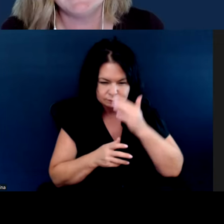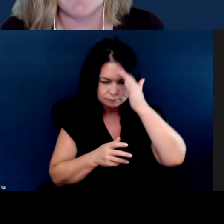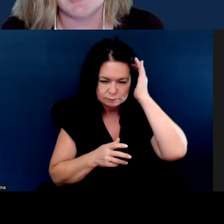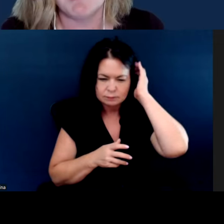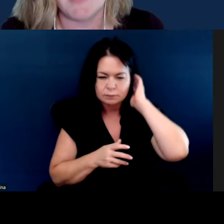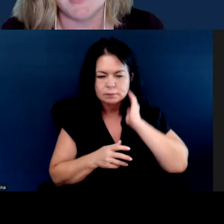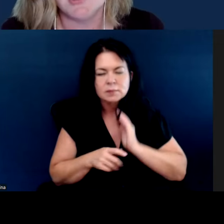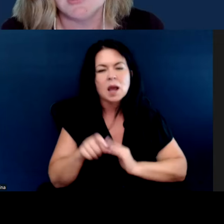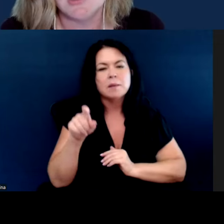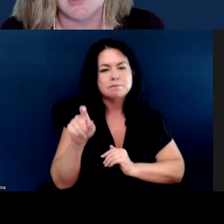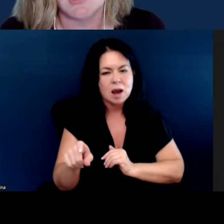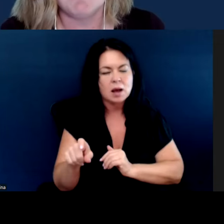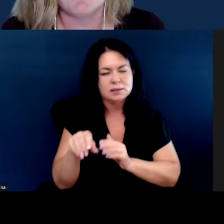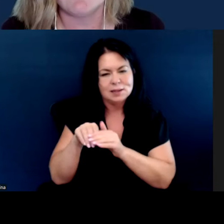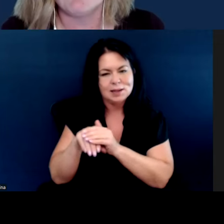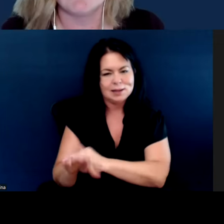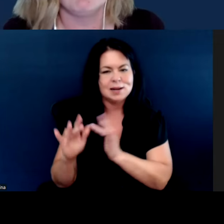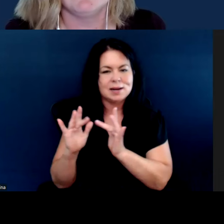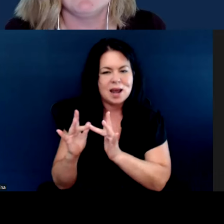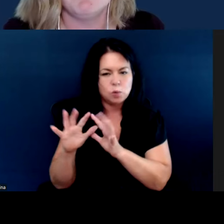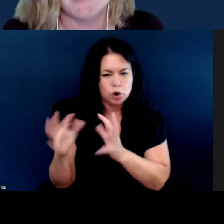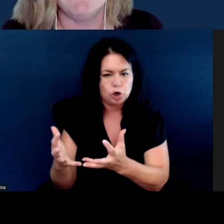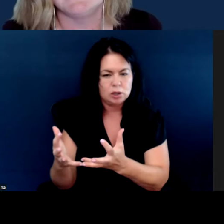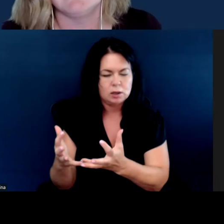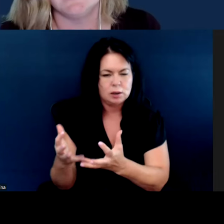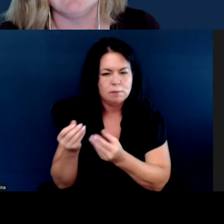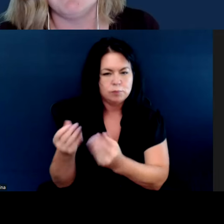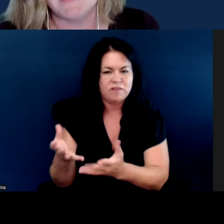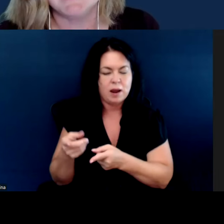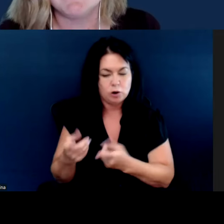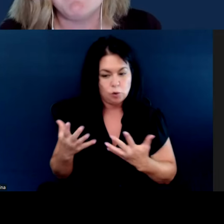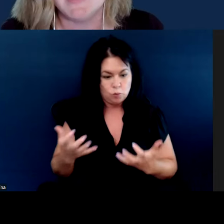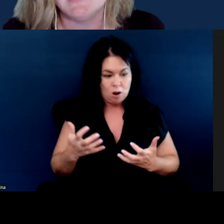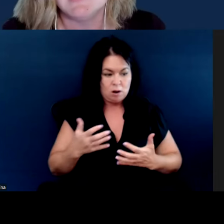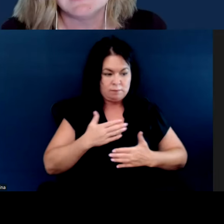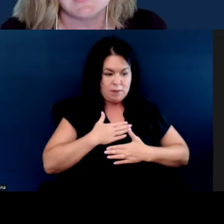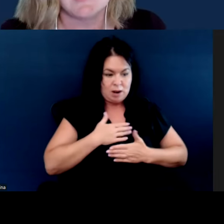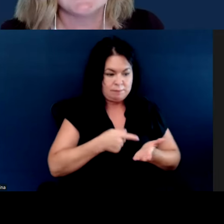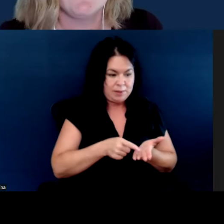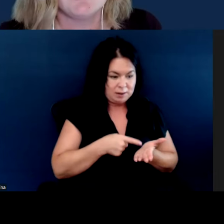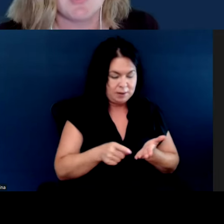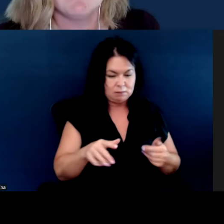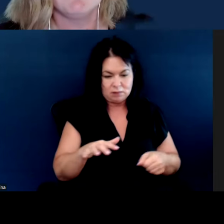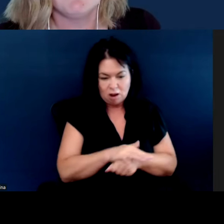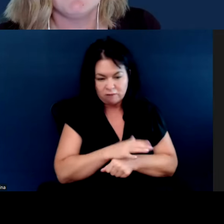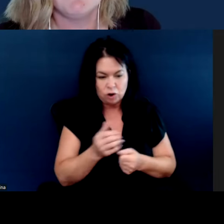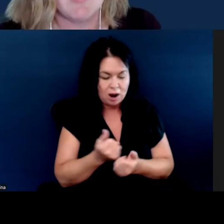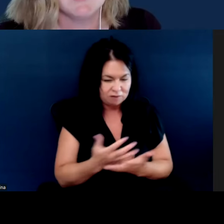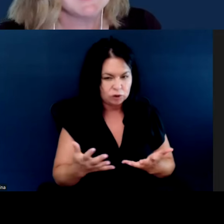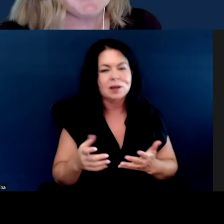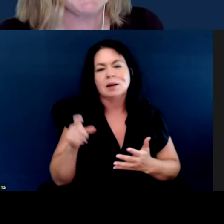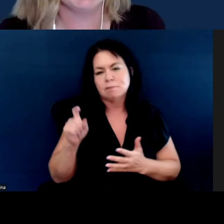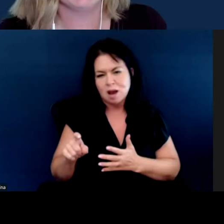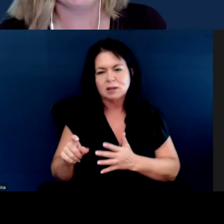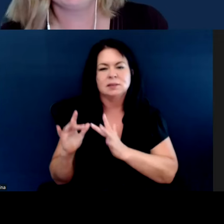use a network provider for your full benefits and payments to be made. So if you go out of